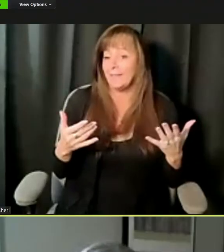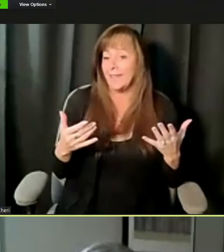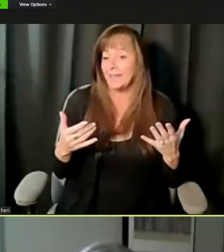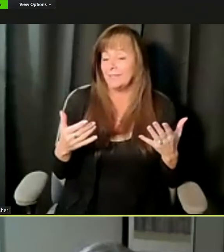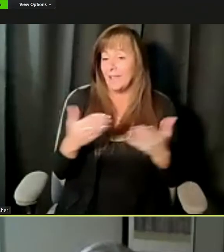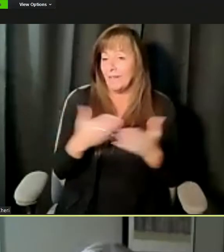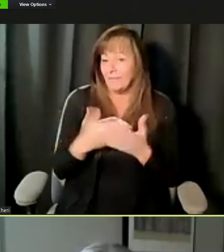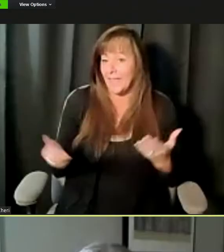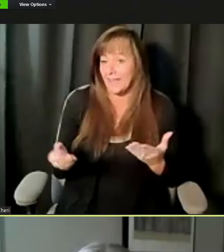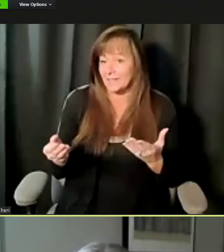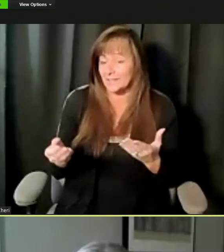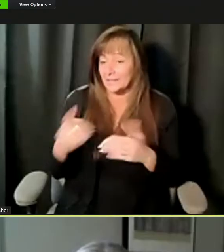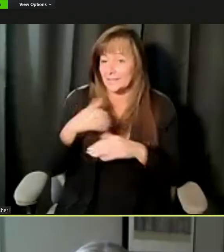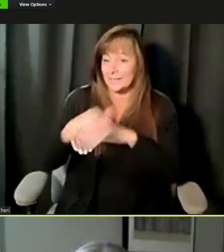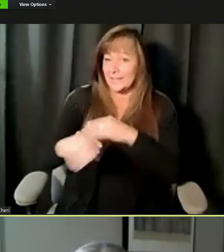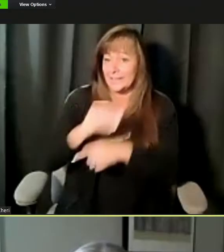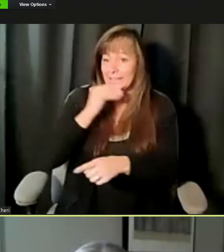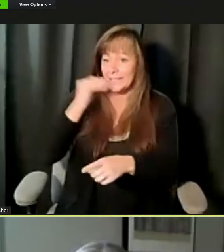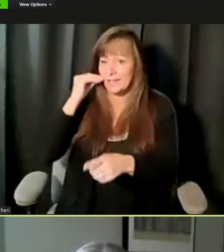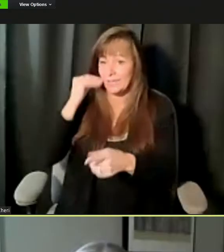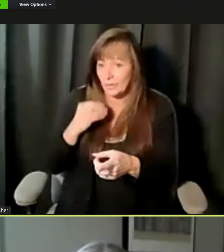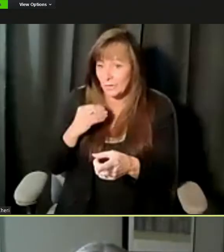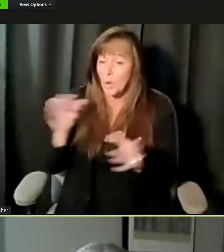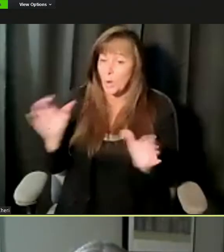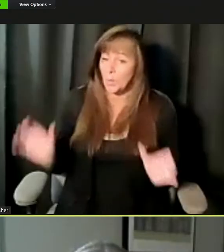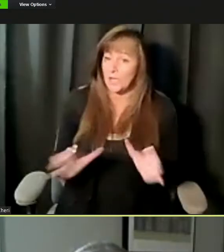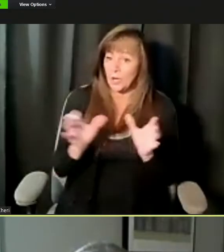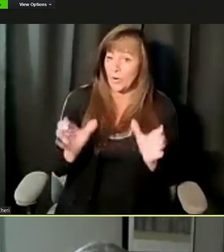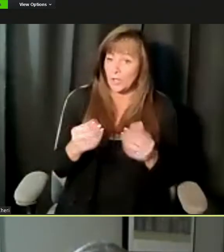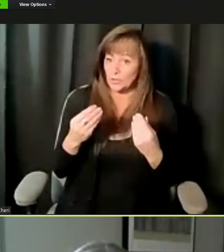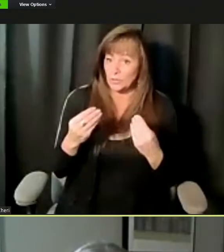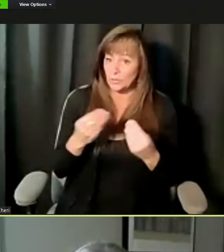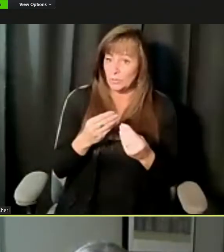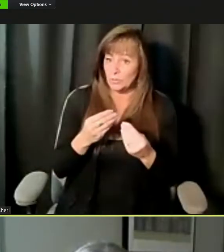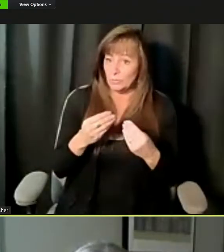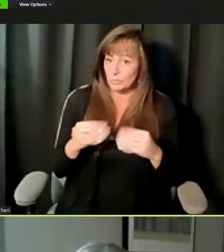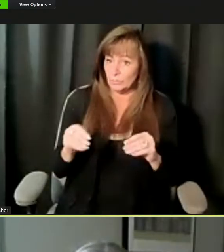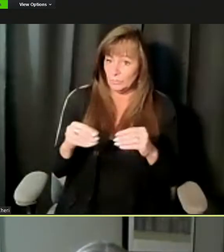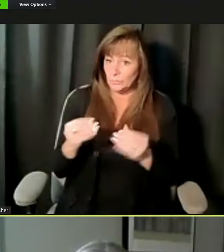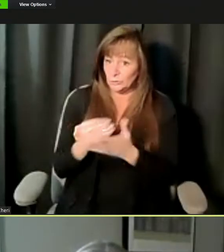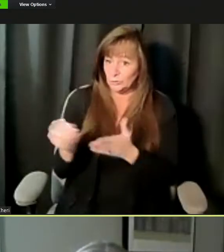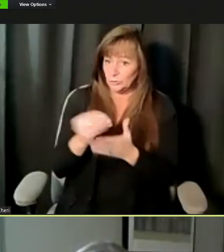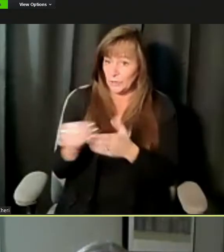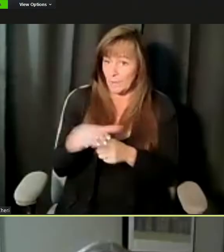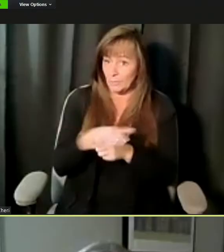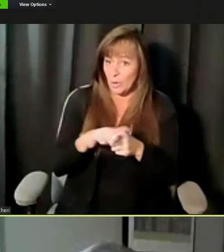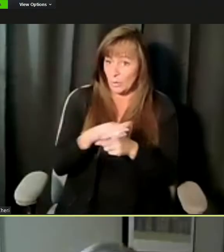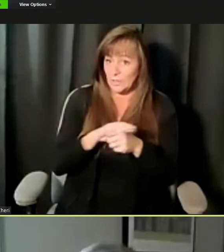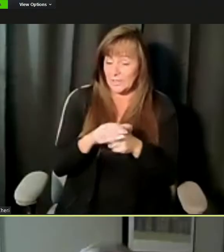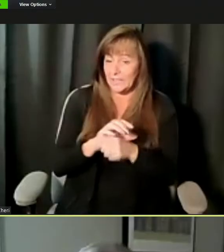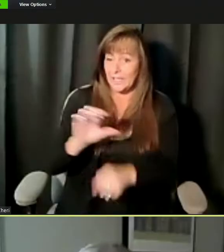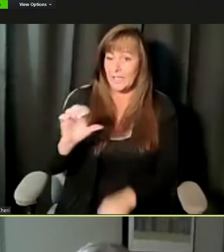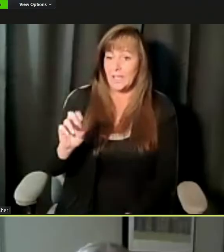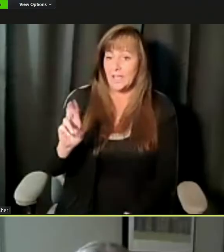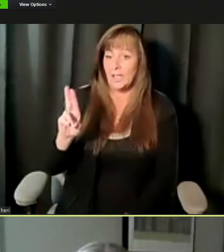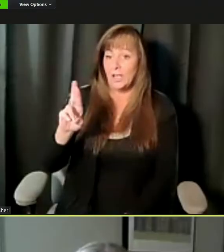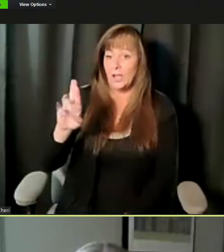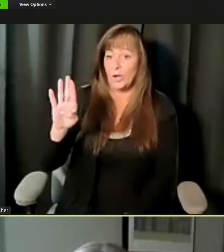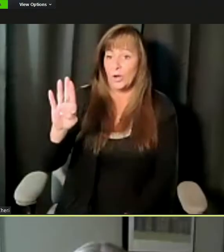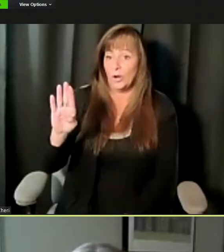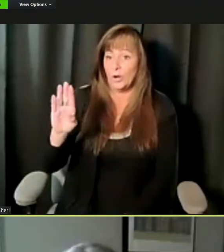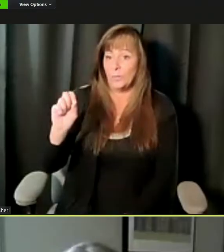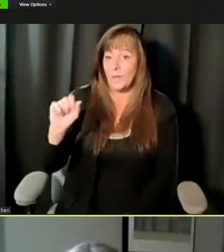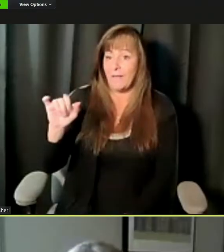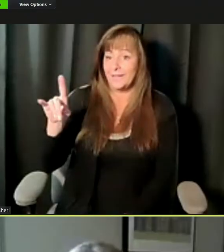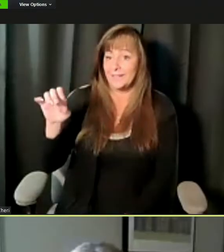we encourage people to shop locally and do curbside pickup. So many stores are offering curbside pickup these days. Those are both good options to avoid that